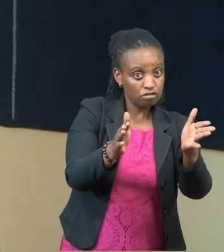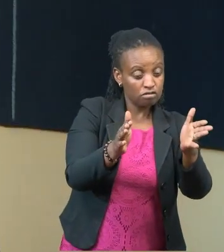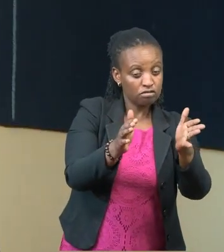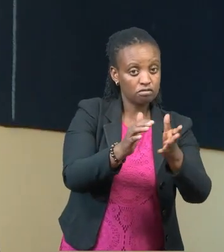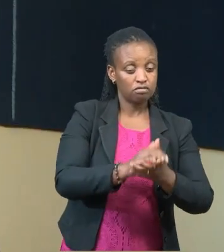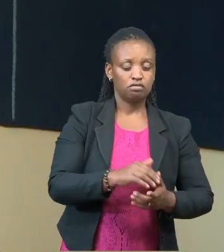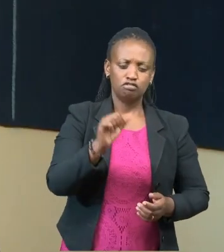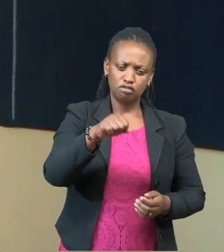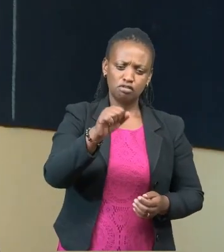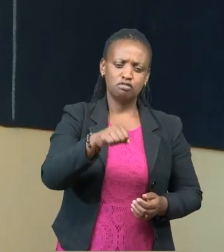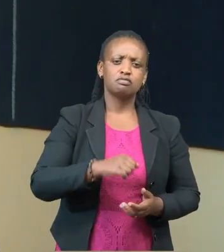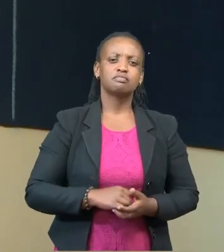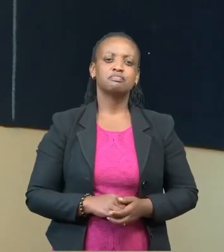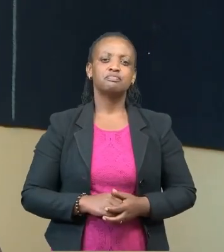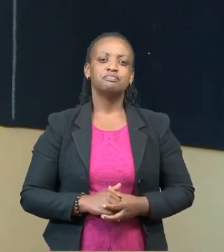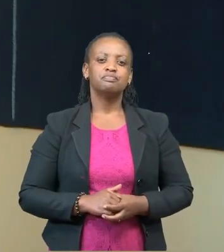Are you following?